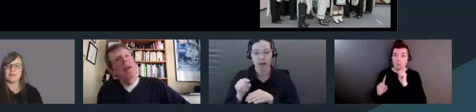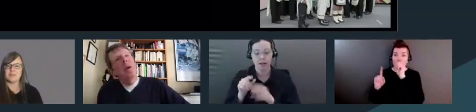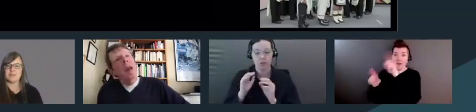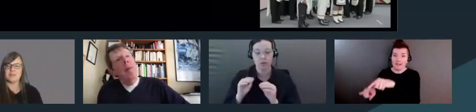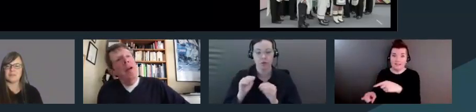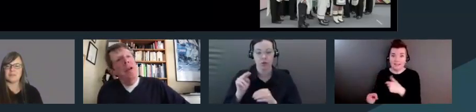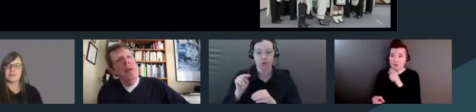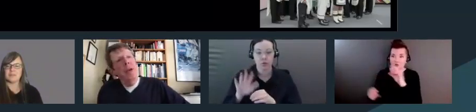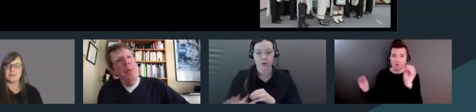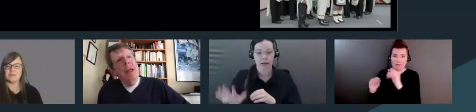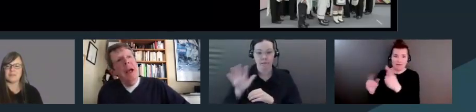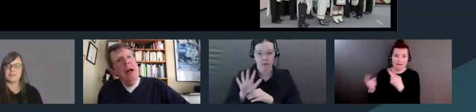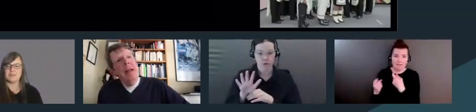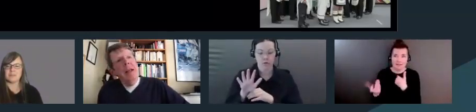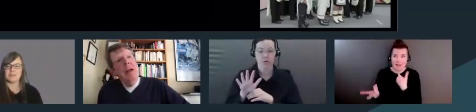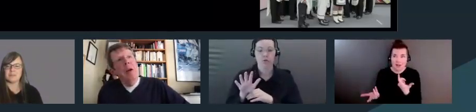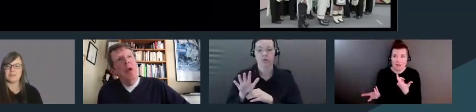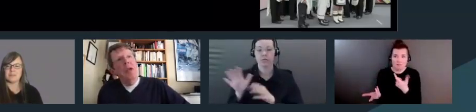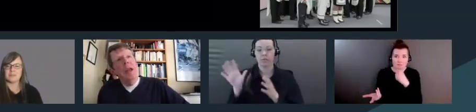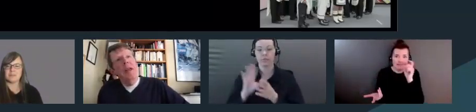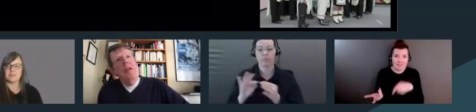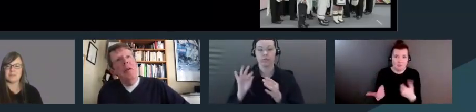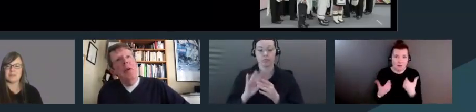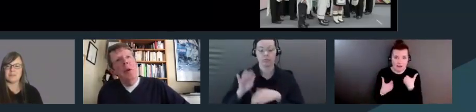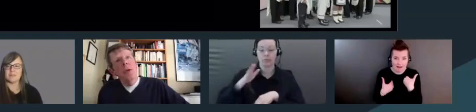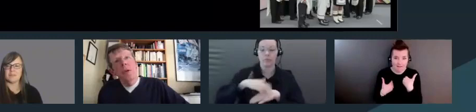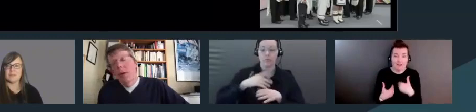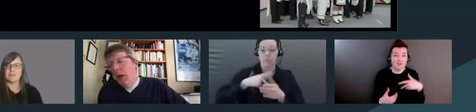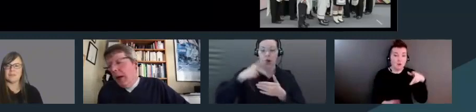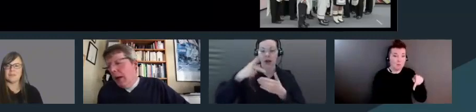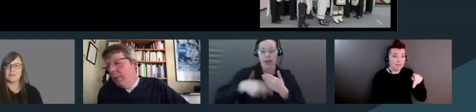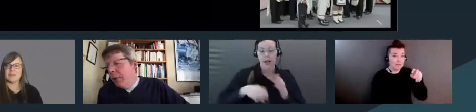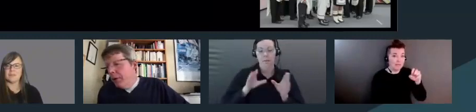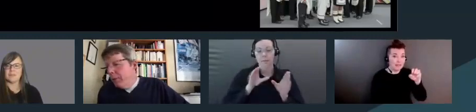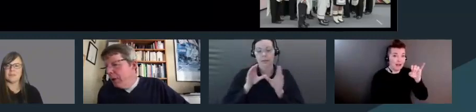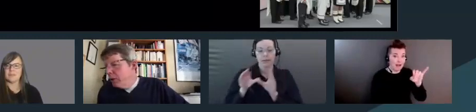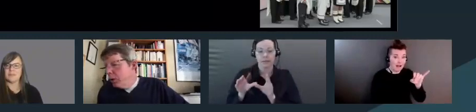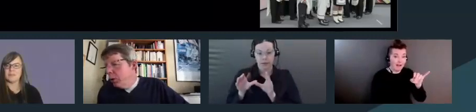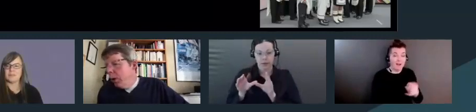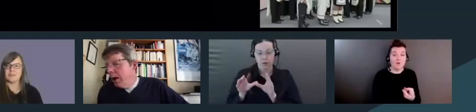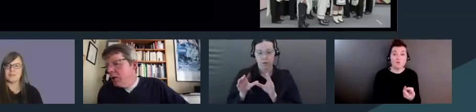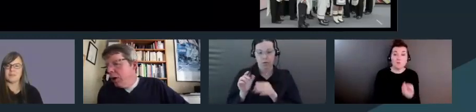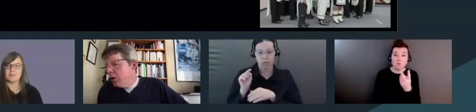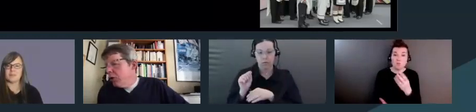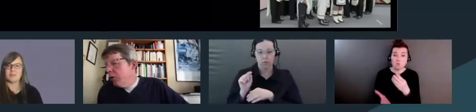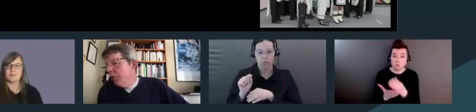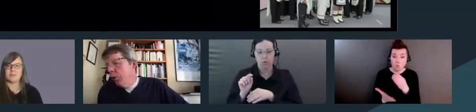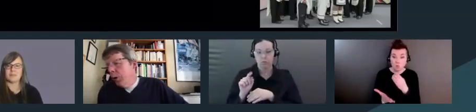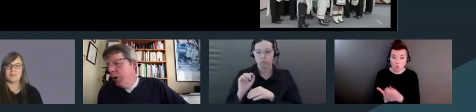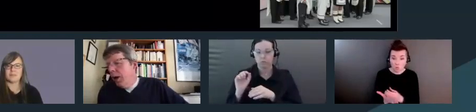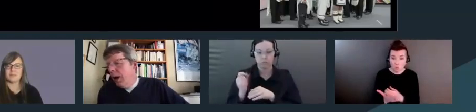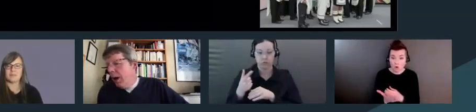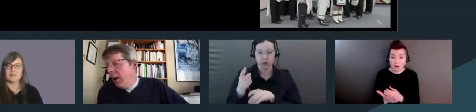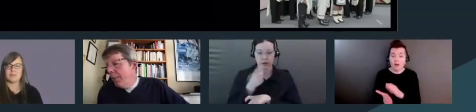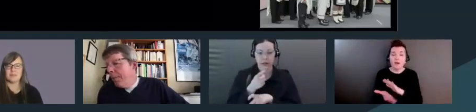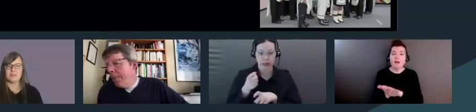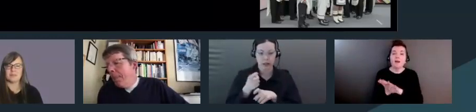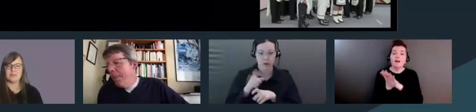So what the collaboration with UPEI did was take these 2 courses and build them into a structure